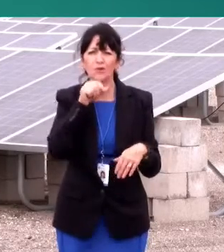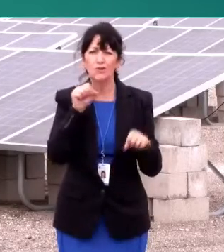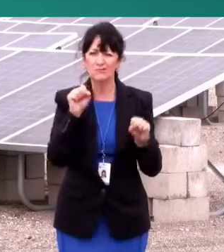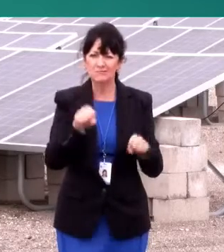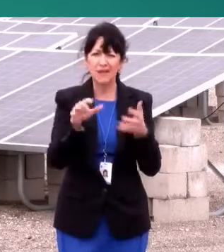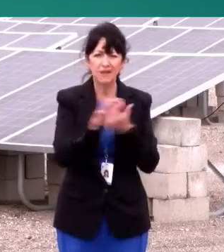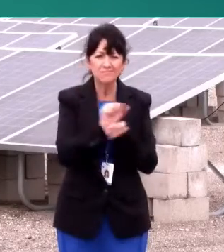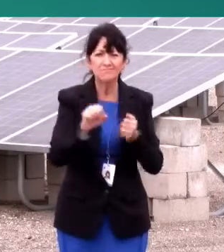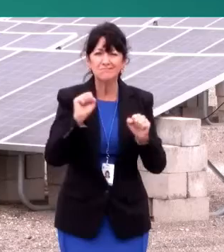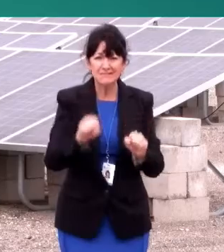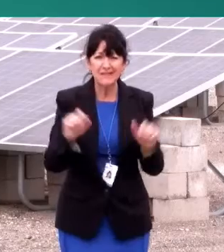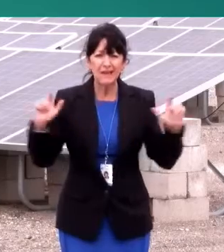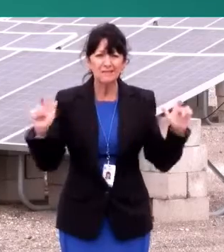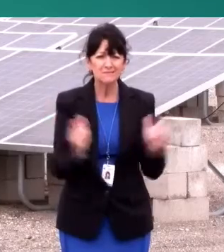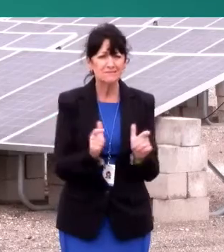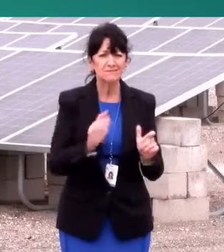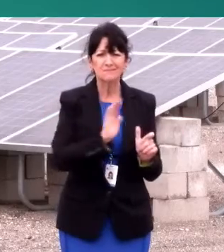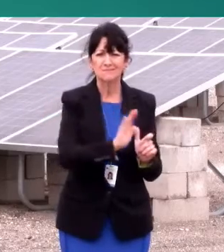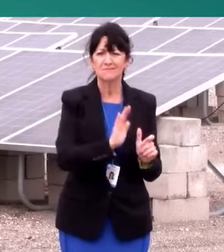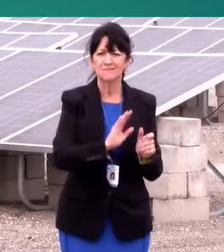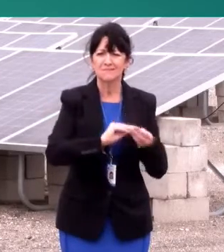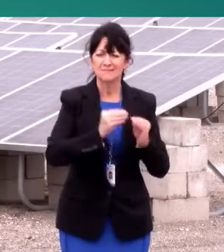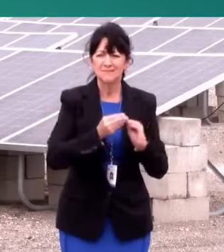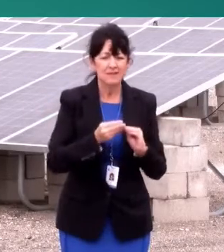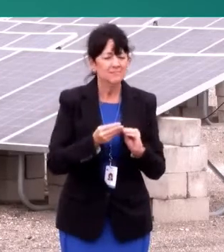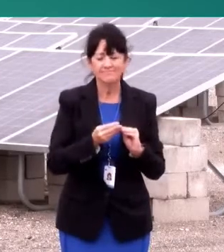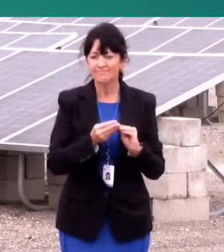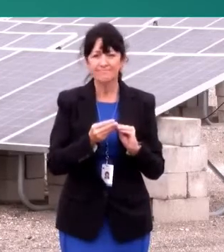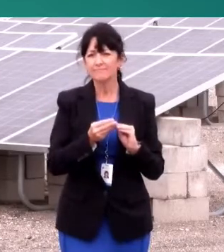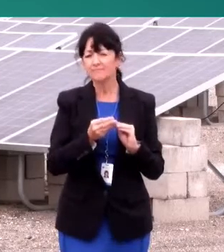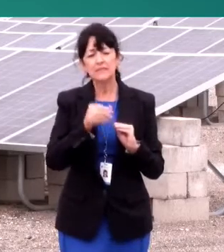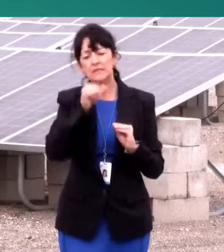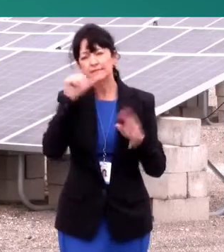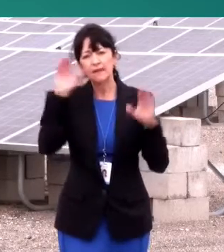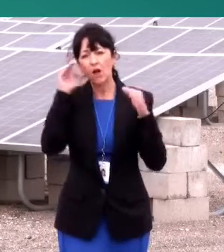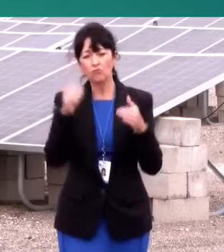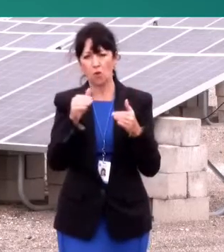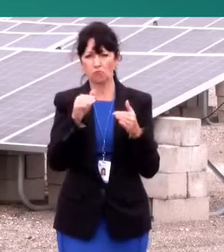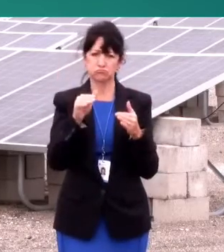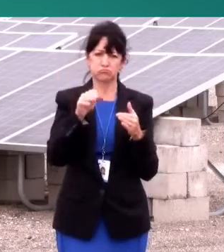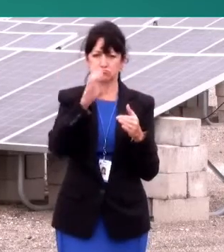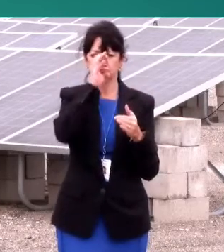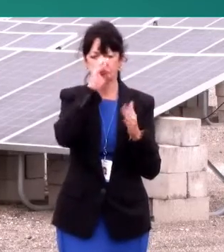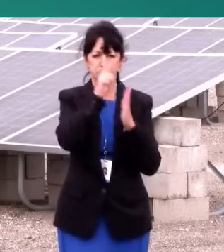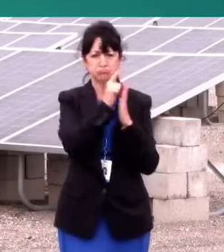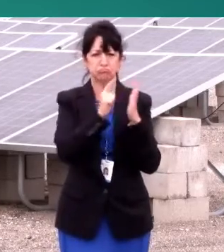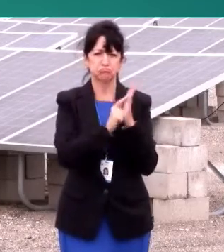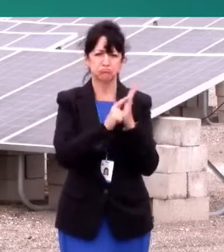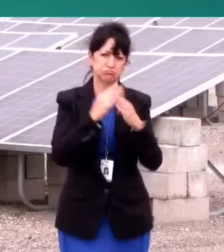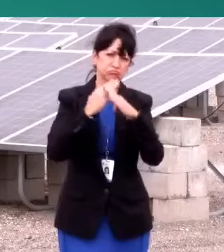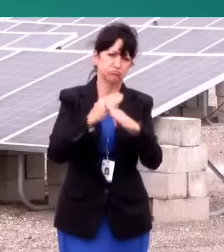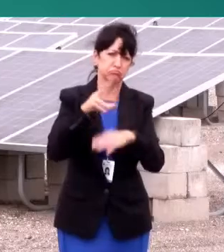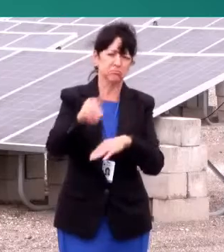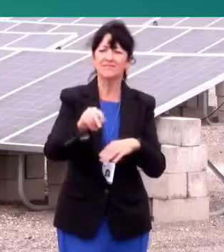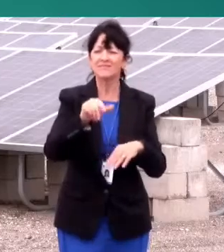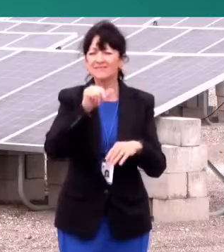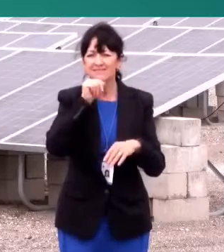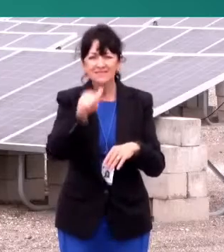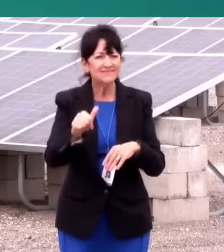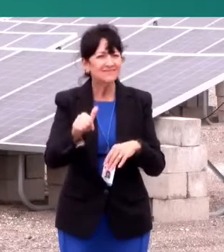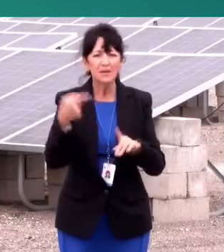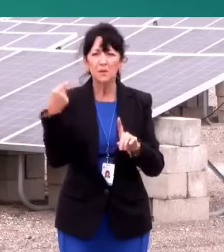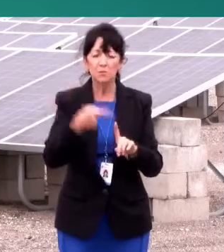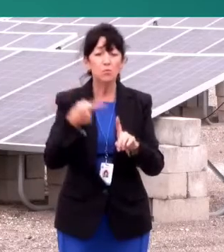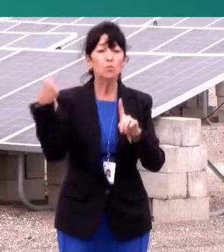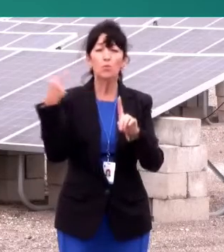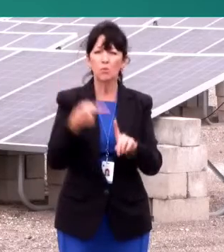only a law that says you're not allowed to do it. I think more importantly, it brings an awareness to people that